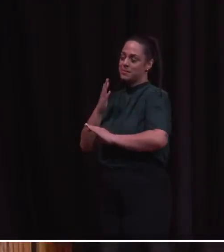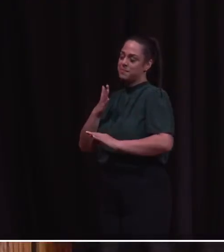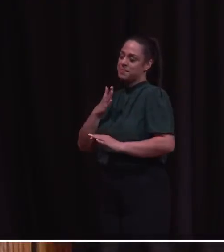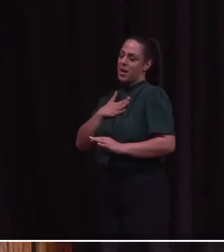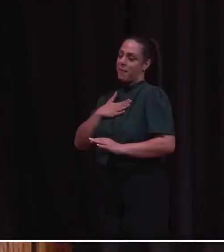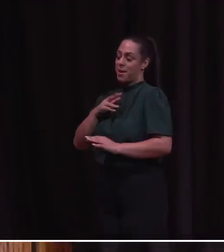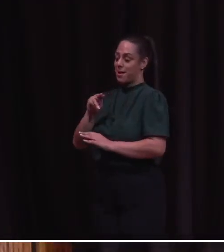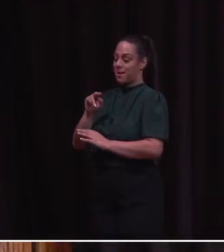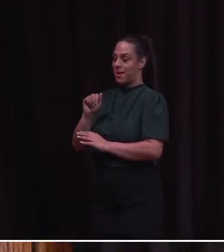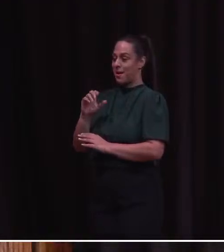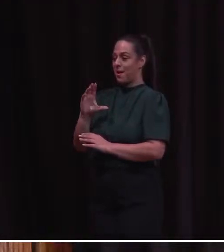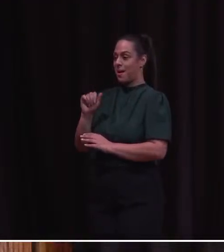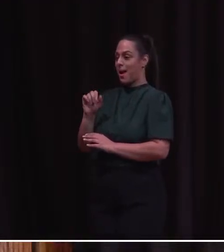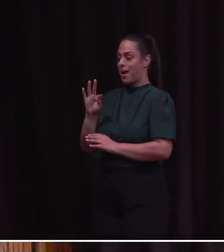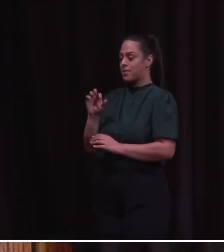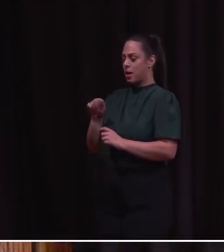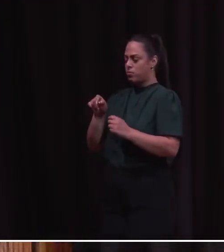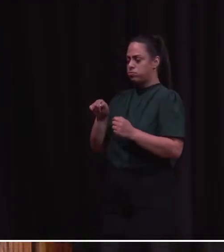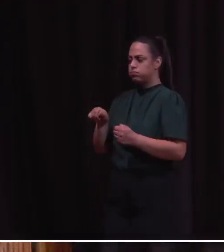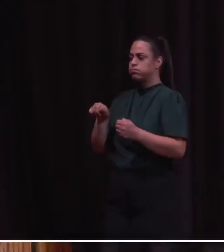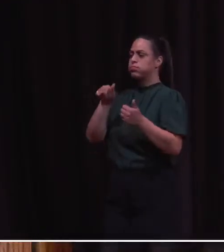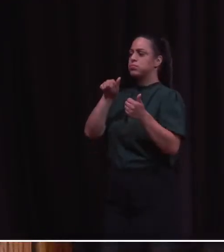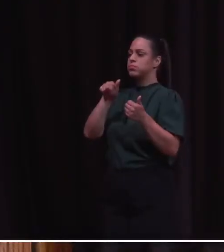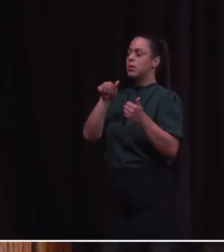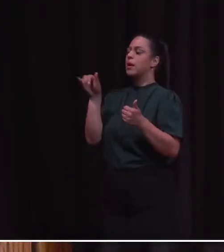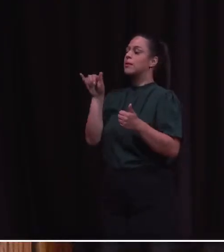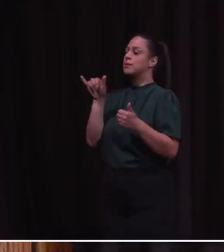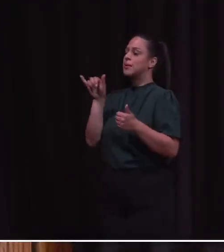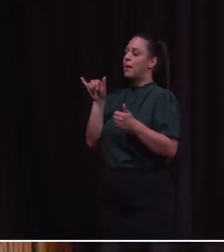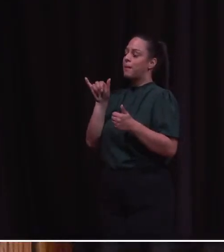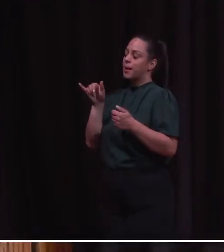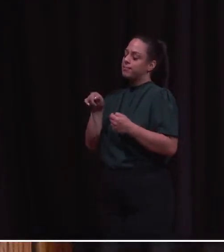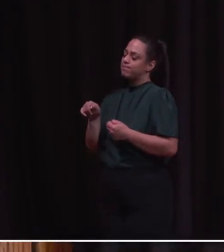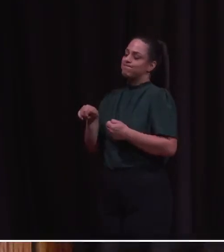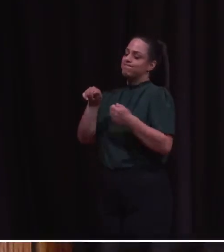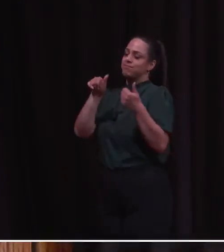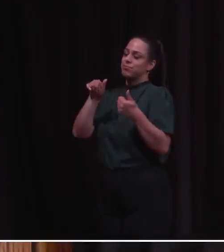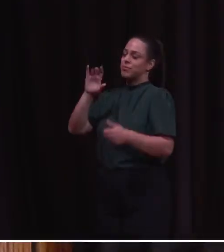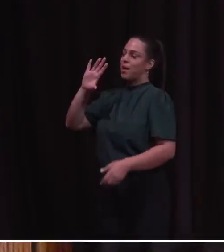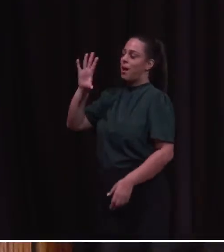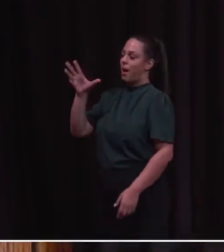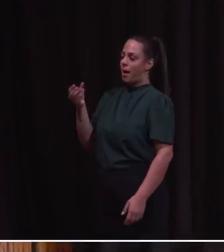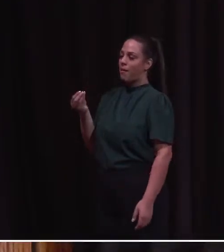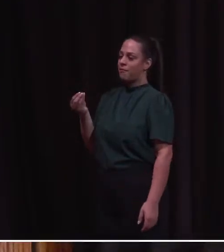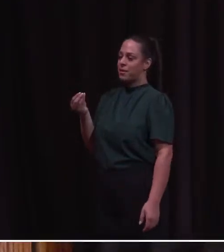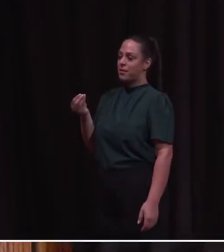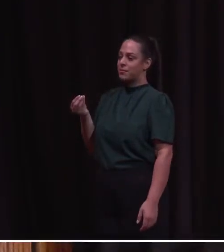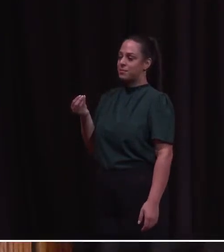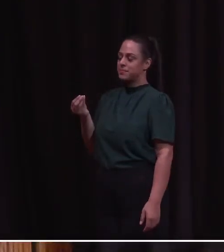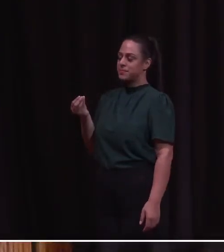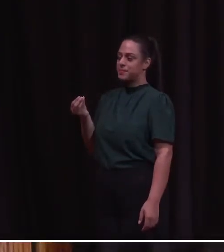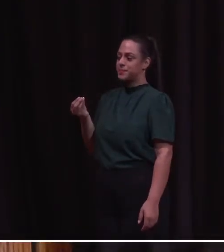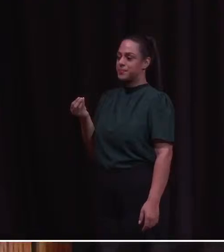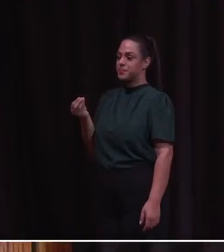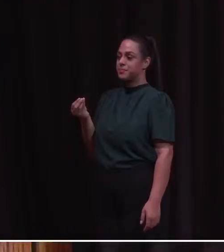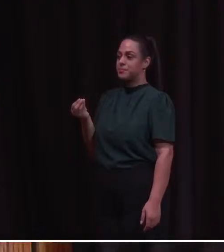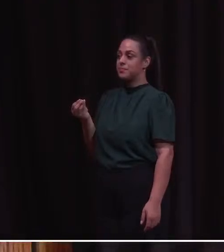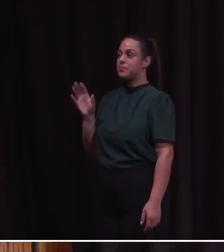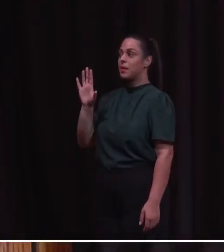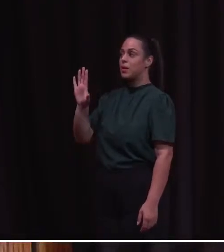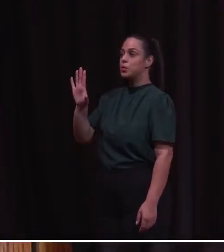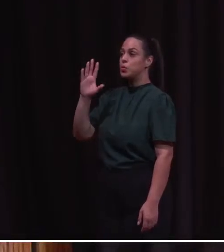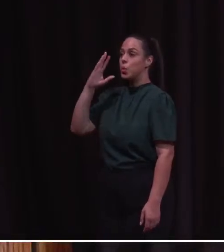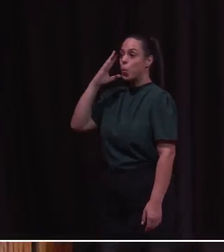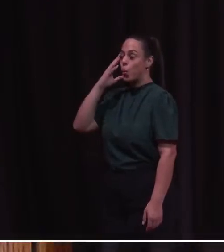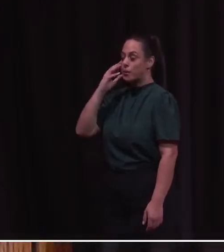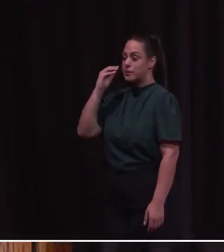They'd cropped out a continent." End of quote. Nakate's painful experience of one-on-one